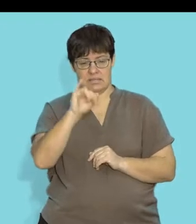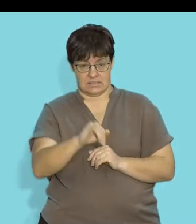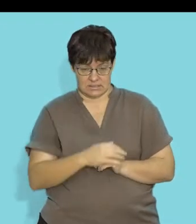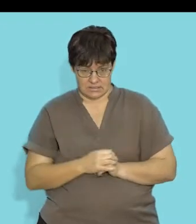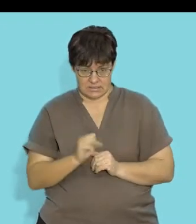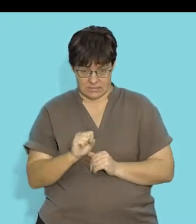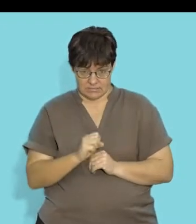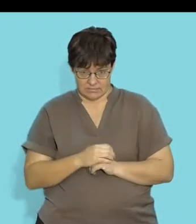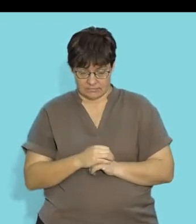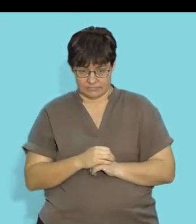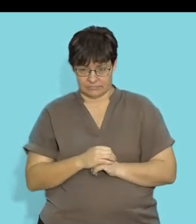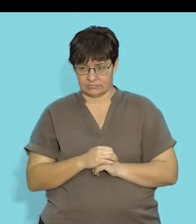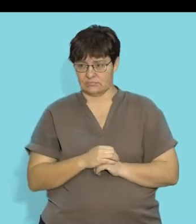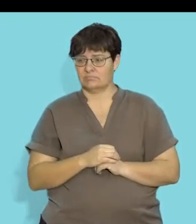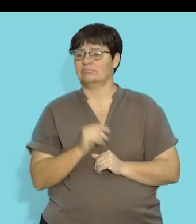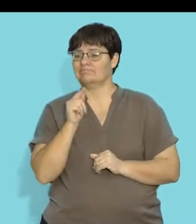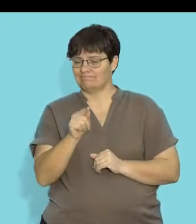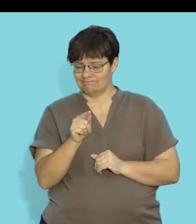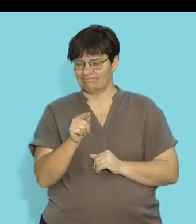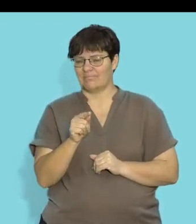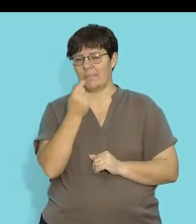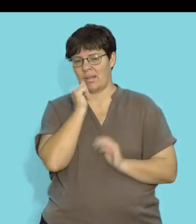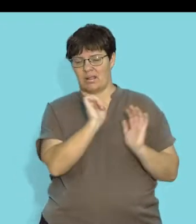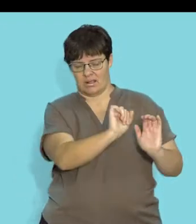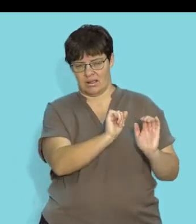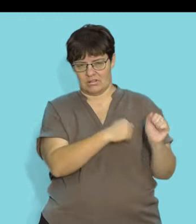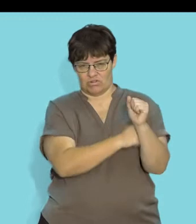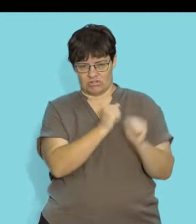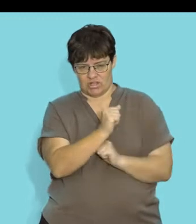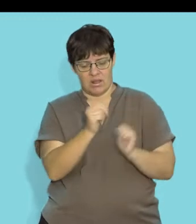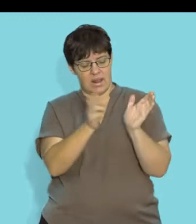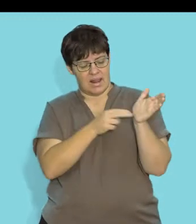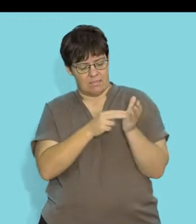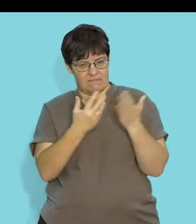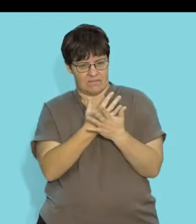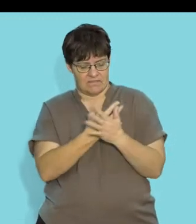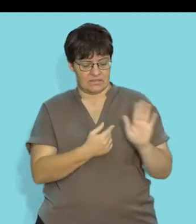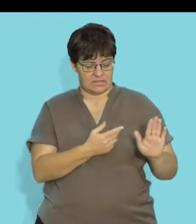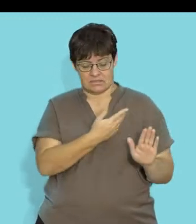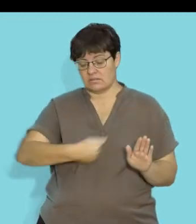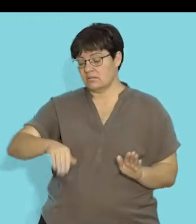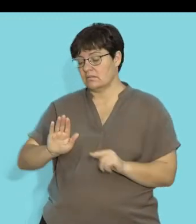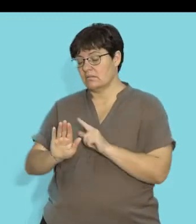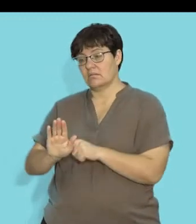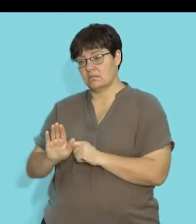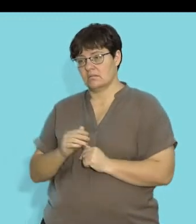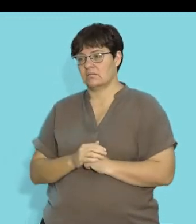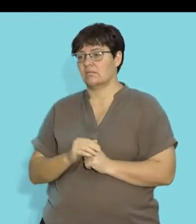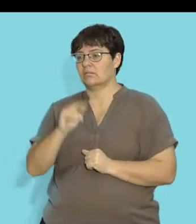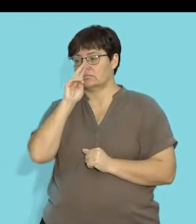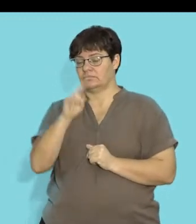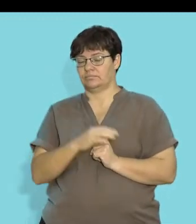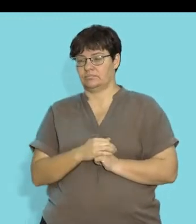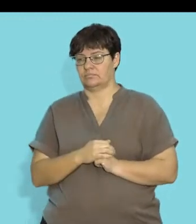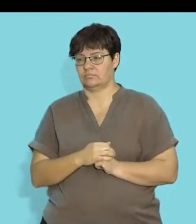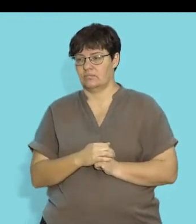penis. Okay, so that's obviously the male reproductive systems that we've labeled very quickly. When we look at the female reproductive system, we